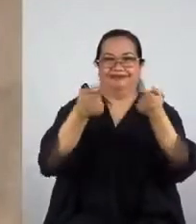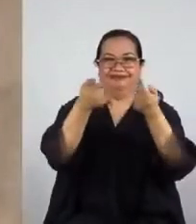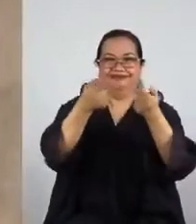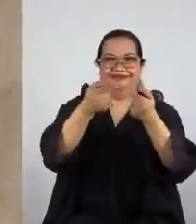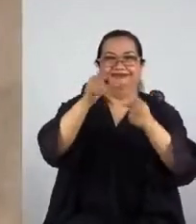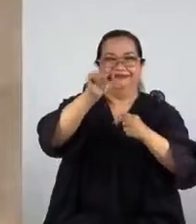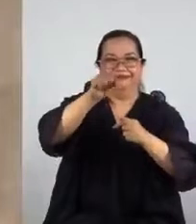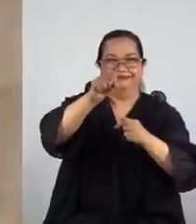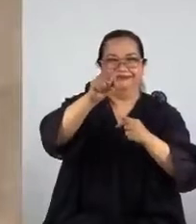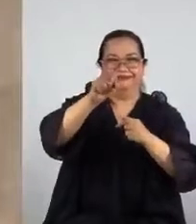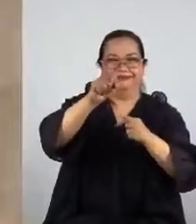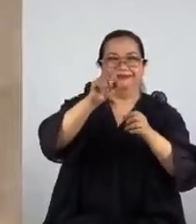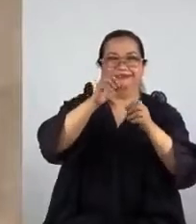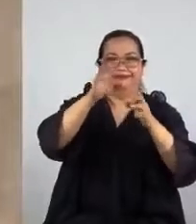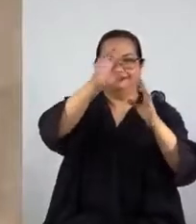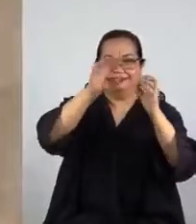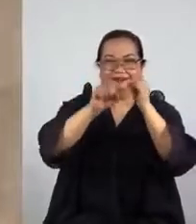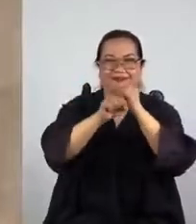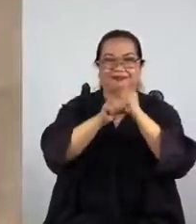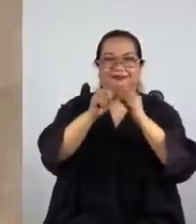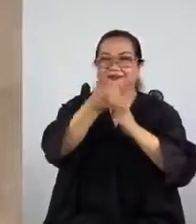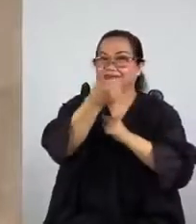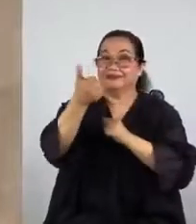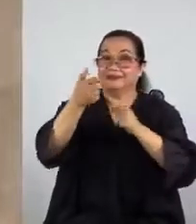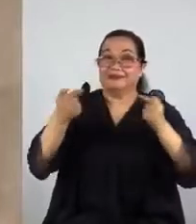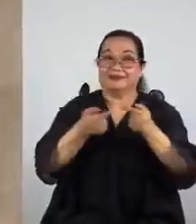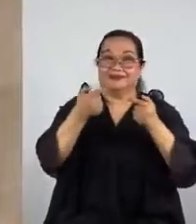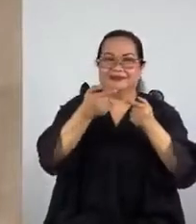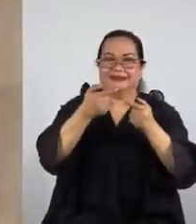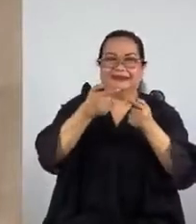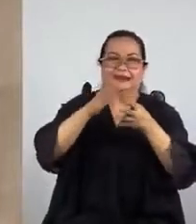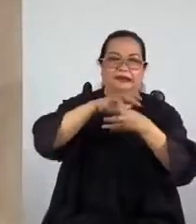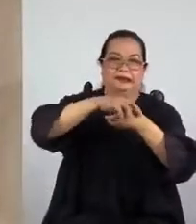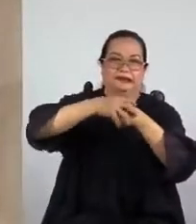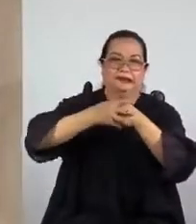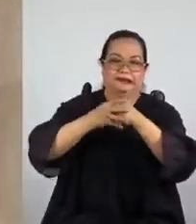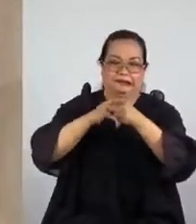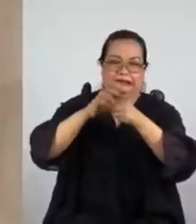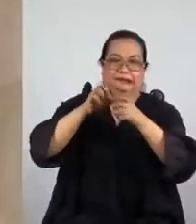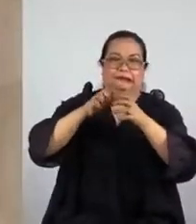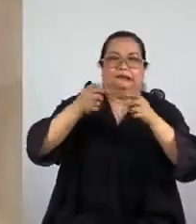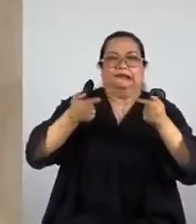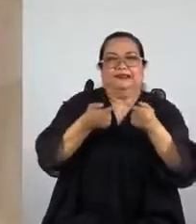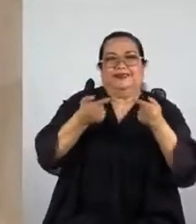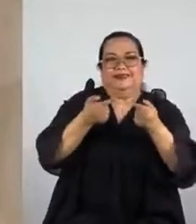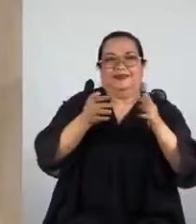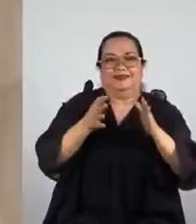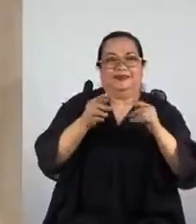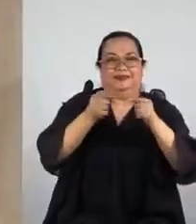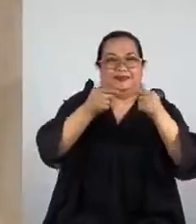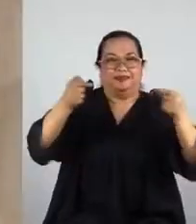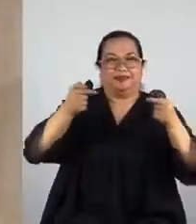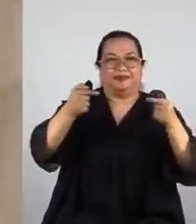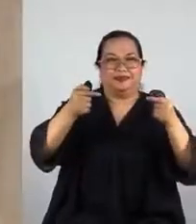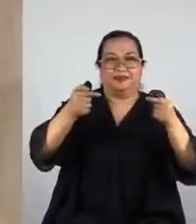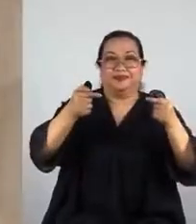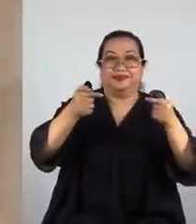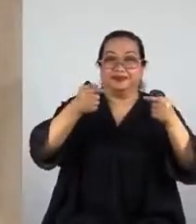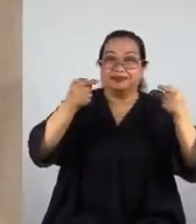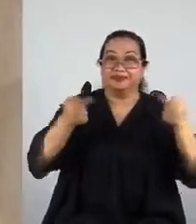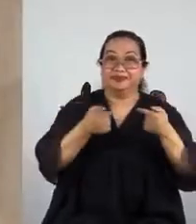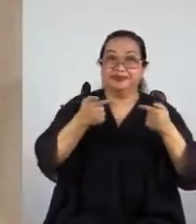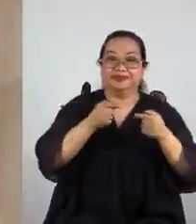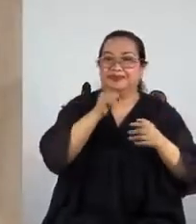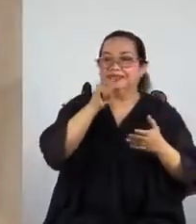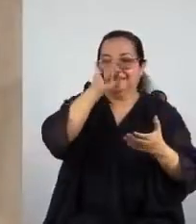eschewed sin of unbelief and other sins that entangled them. The writer of Hebrews warned his readers against the sin of